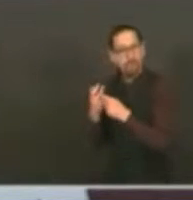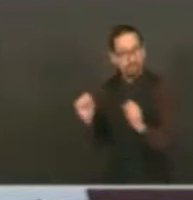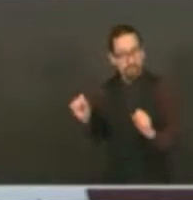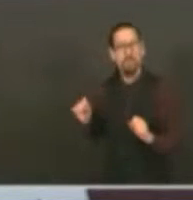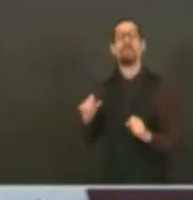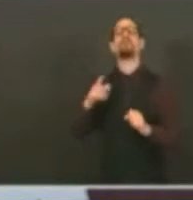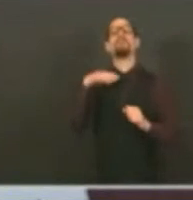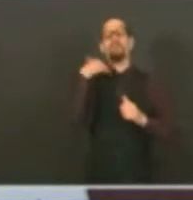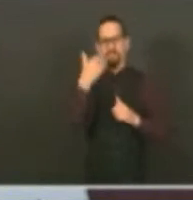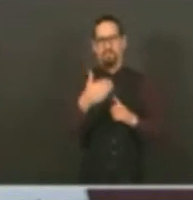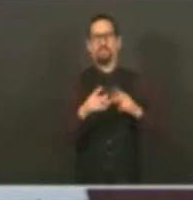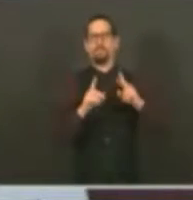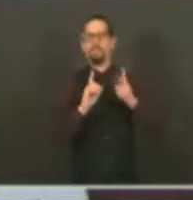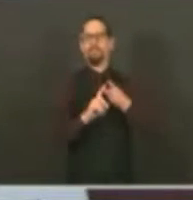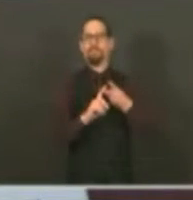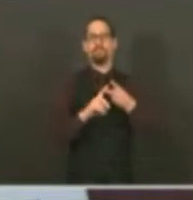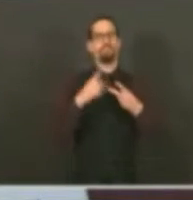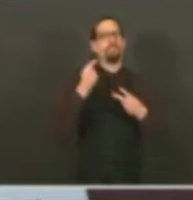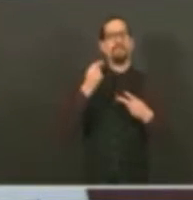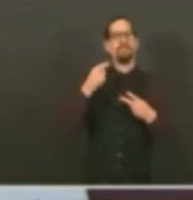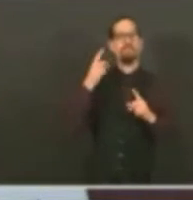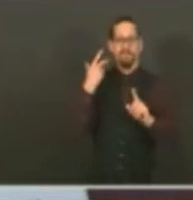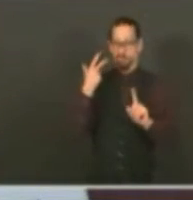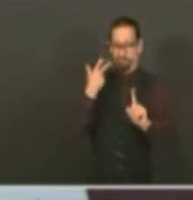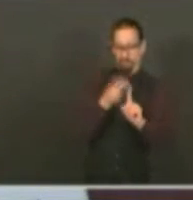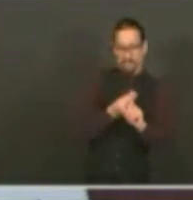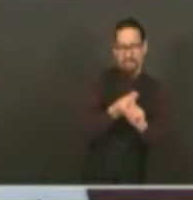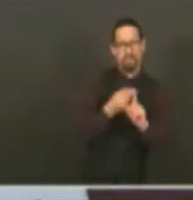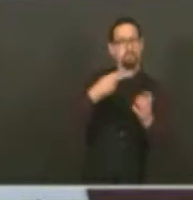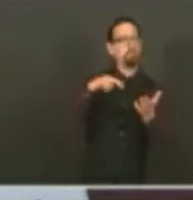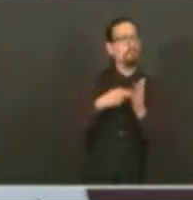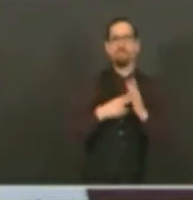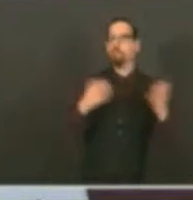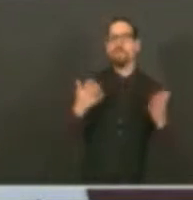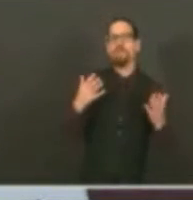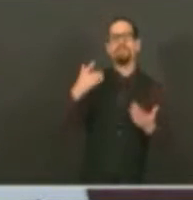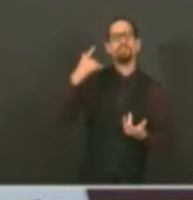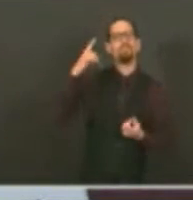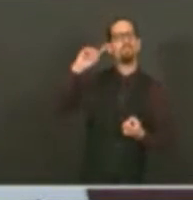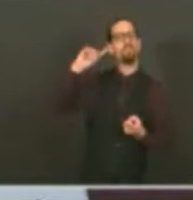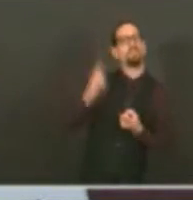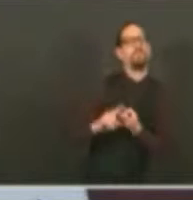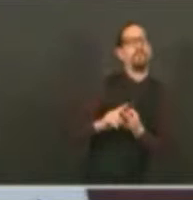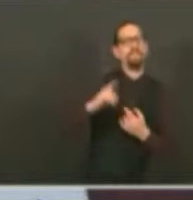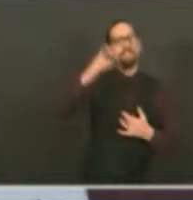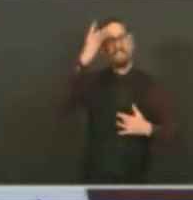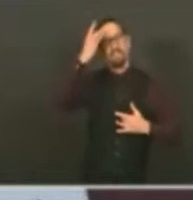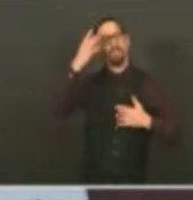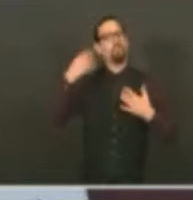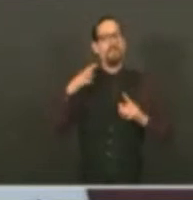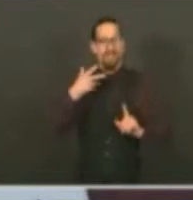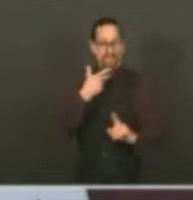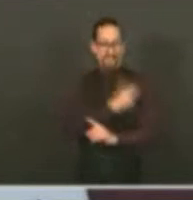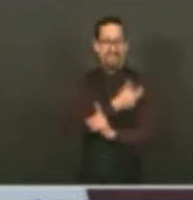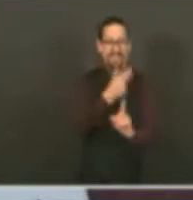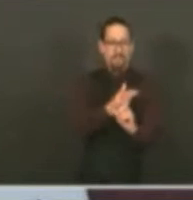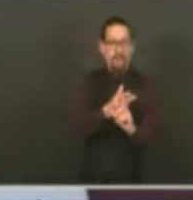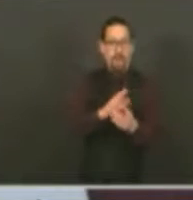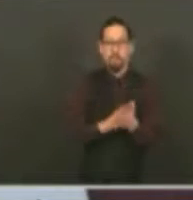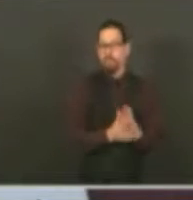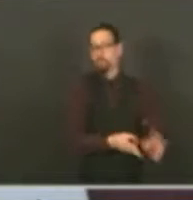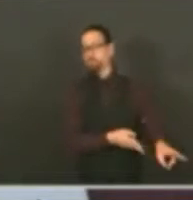many hospitalizations and deaths as possible. We know that our hospital systems are really overloaded and our healthcare workers